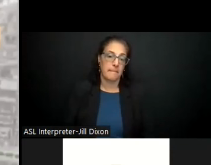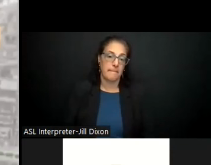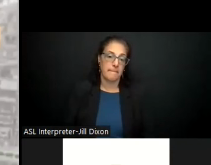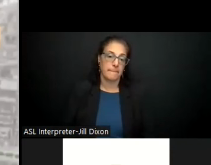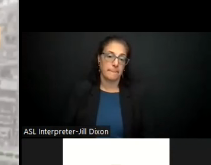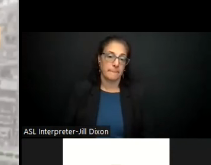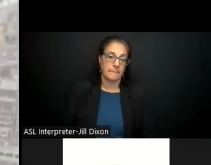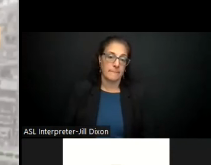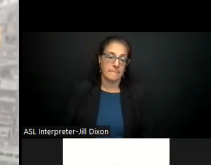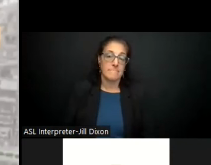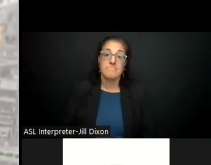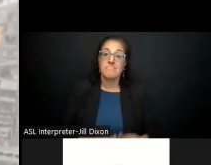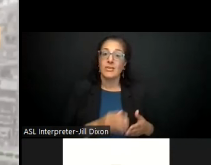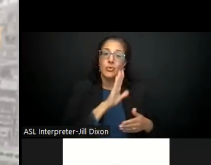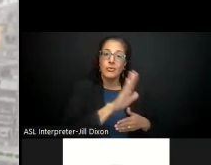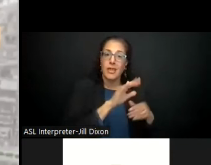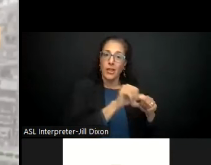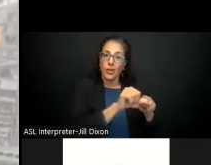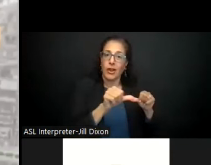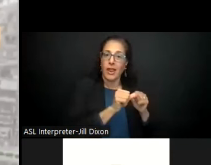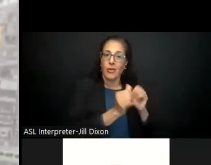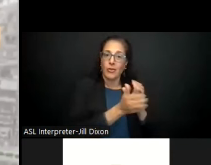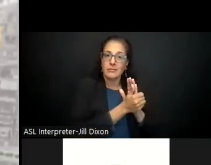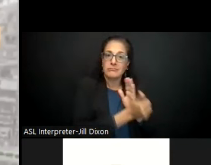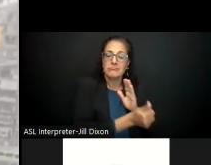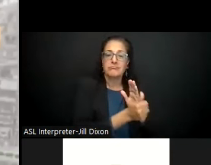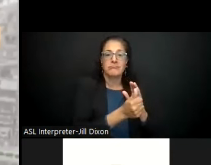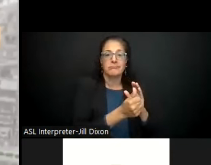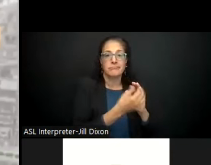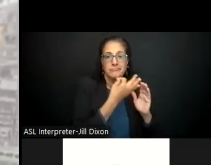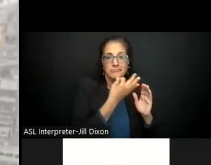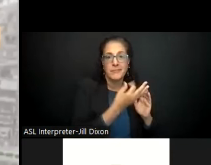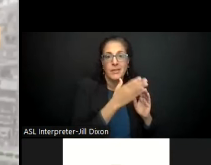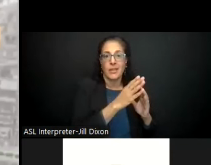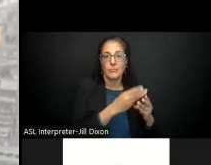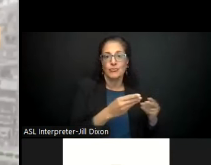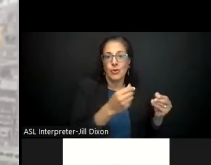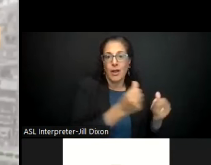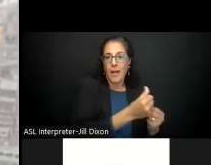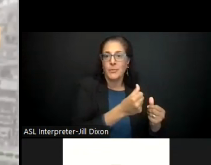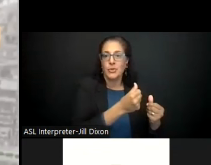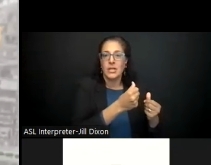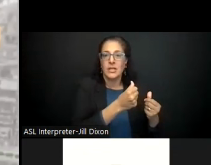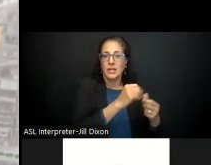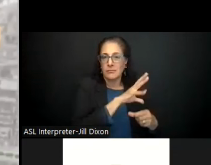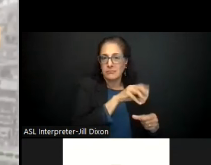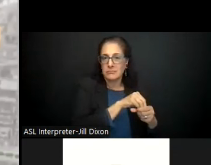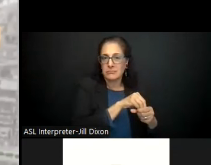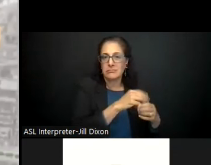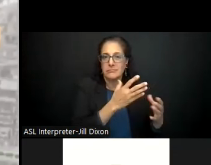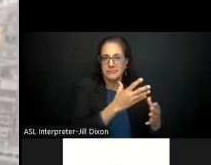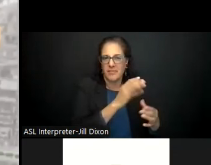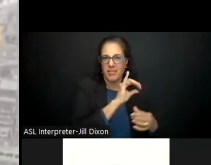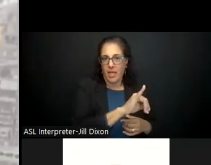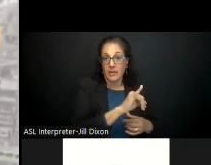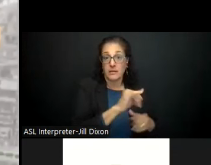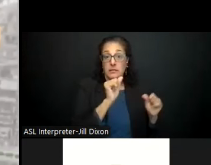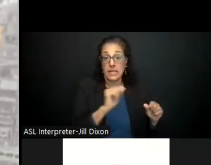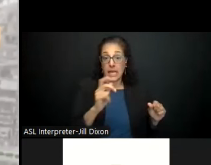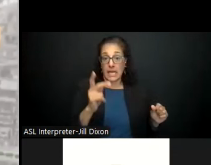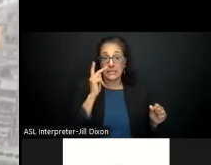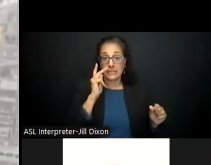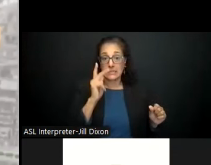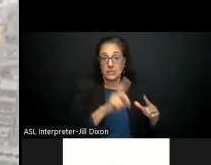their wheelhouse, what is within their property portfolio, etc. So here we can see, starting